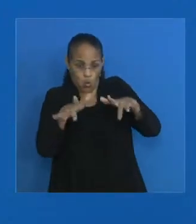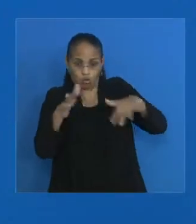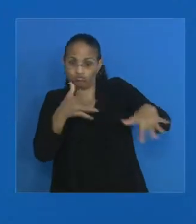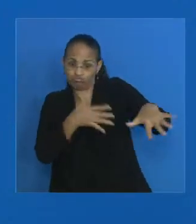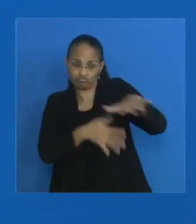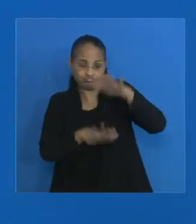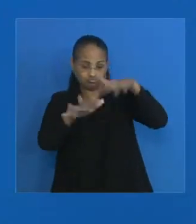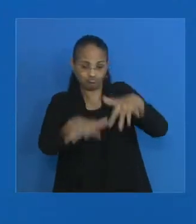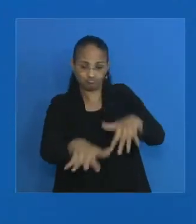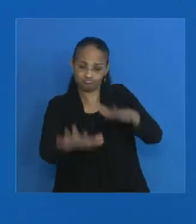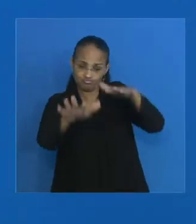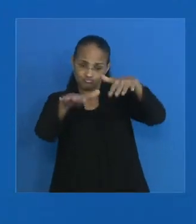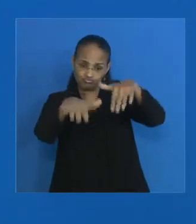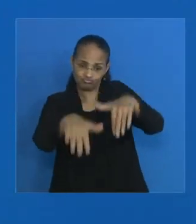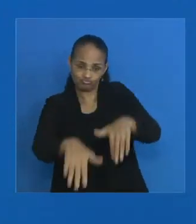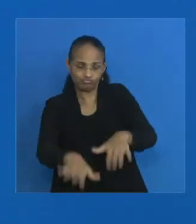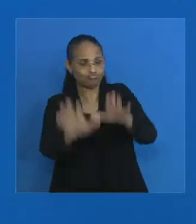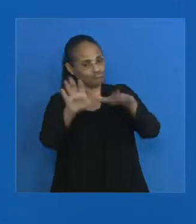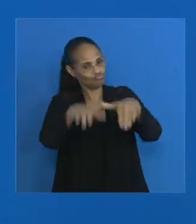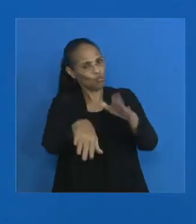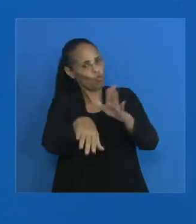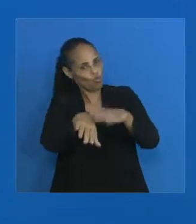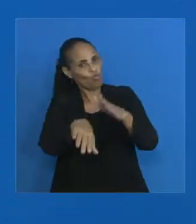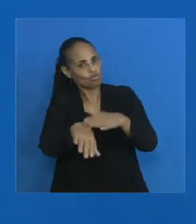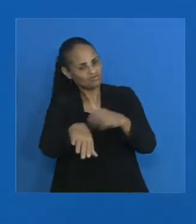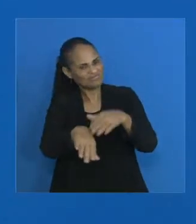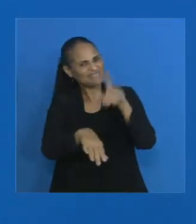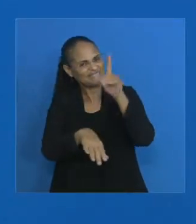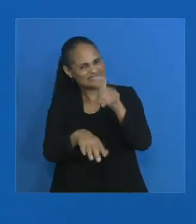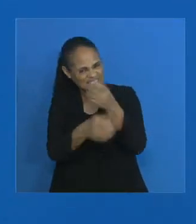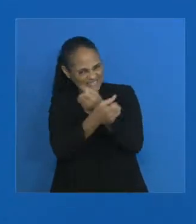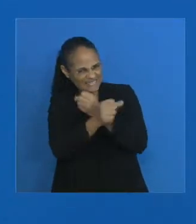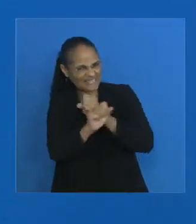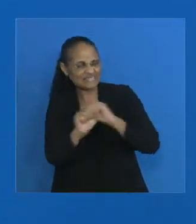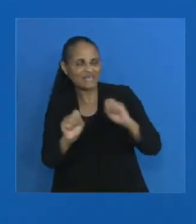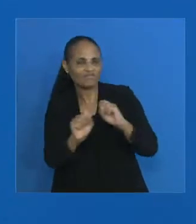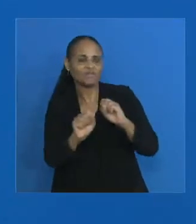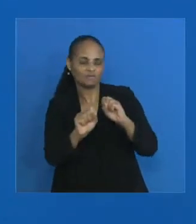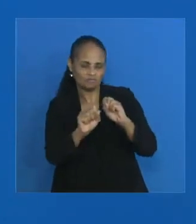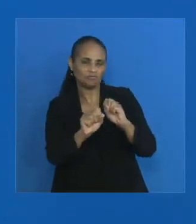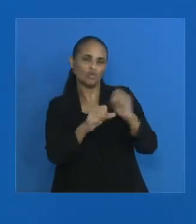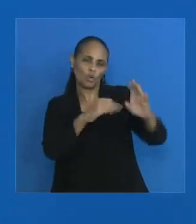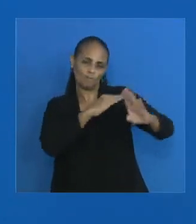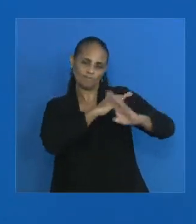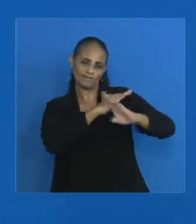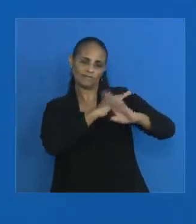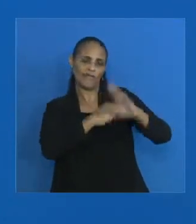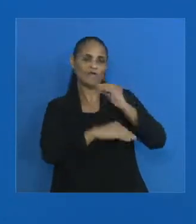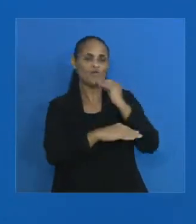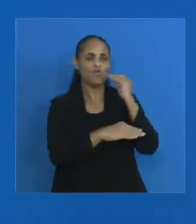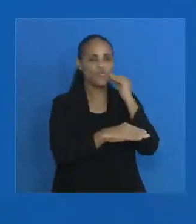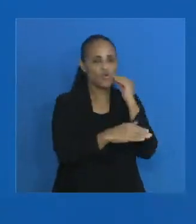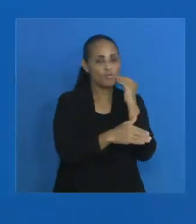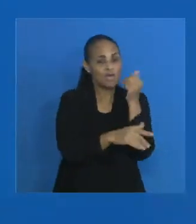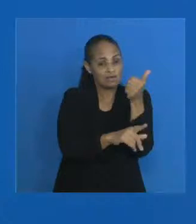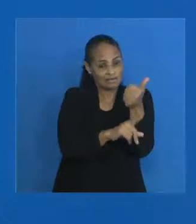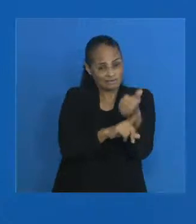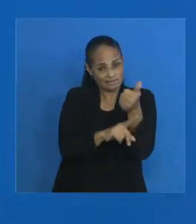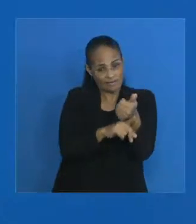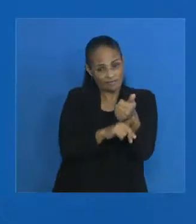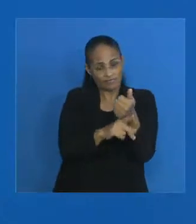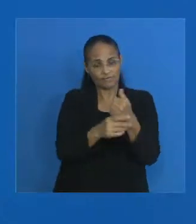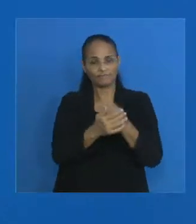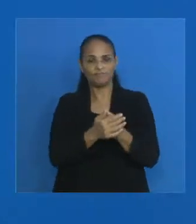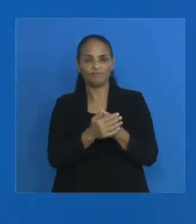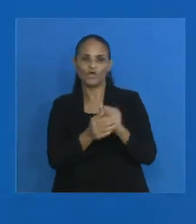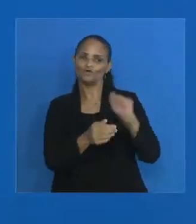storm. So we are urging you to take the necessary safety precautions to protect your home and yourselves.